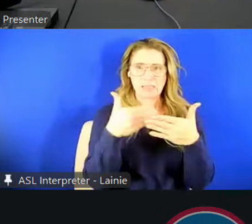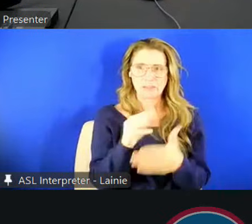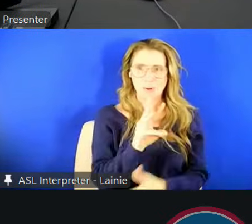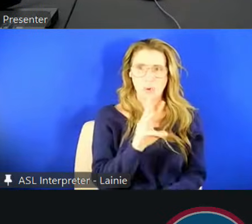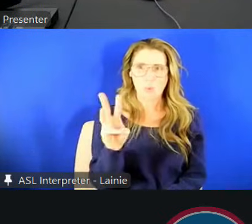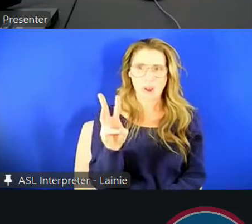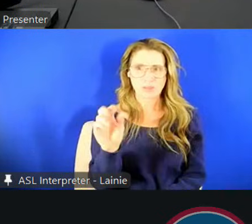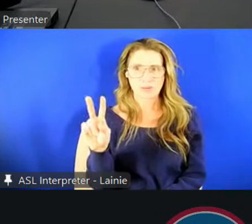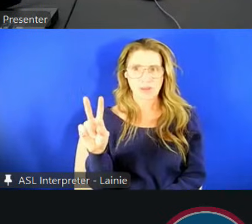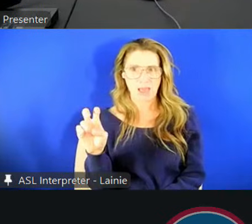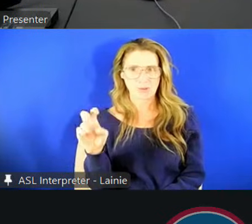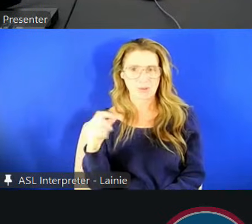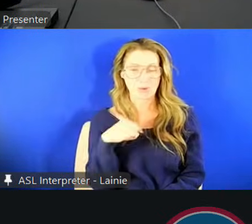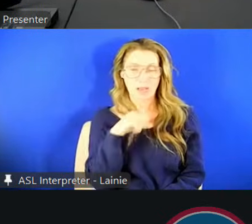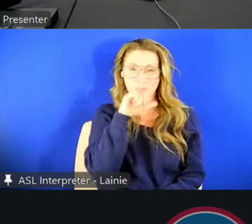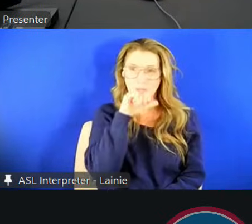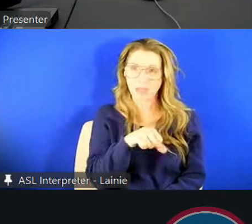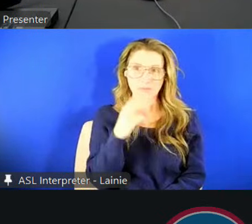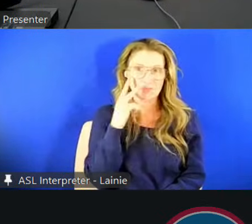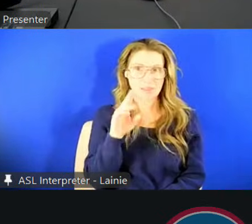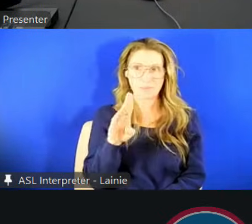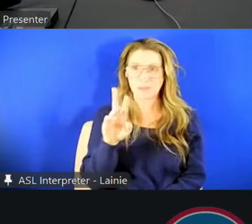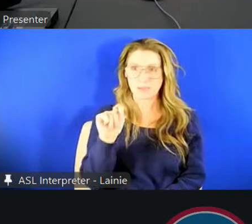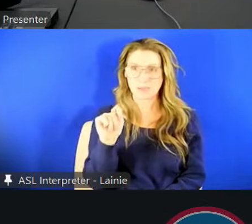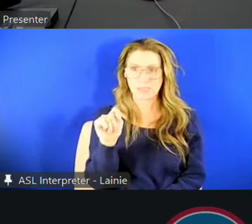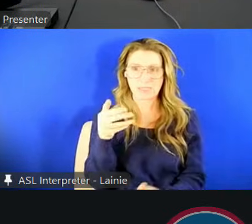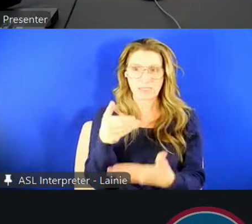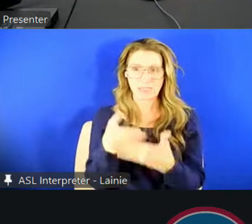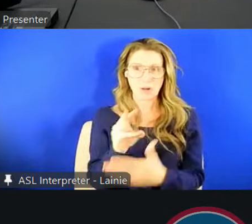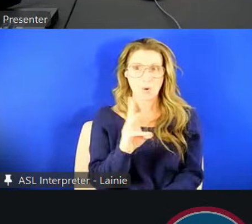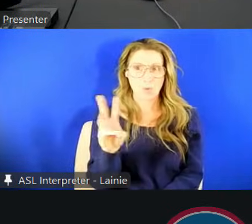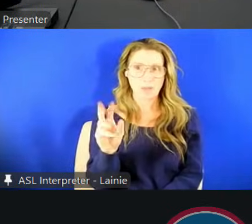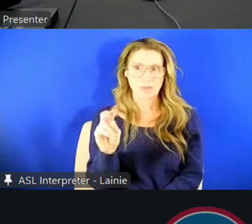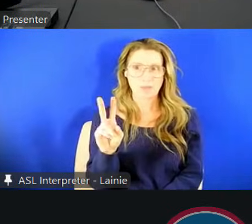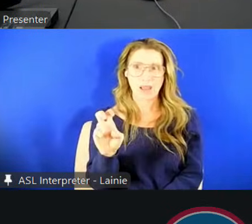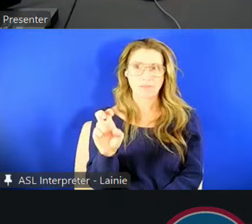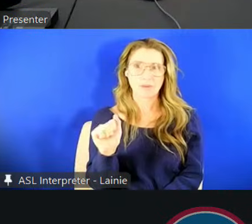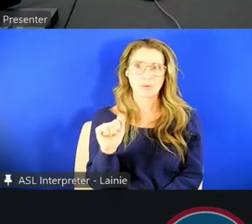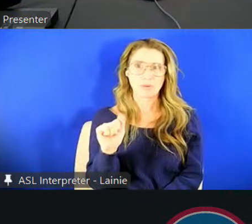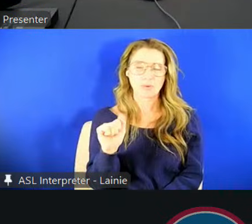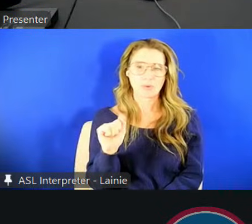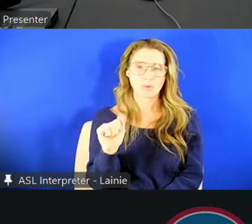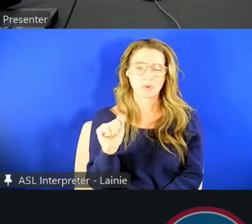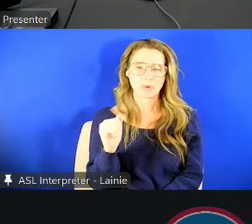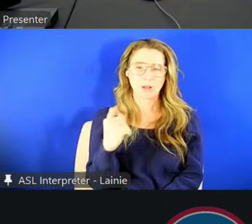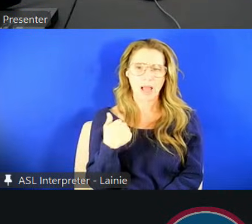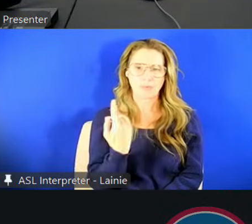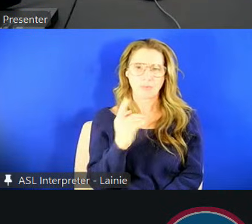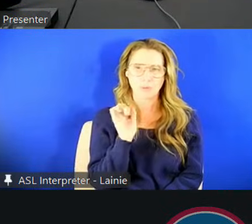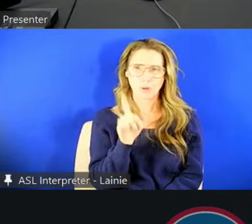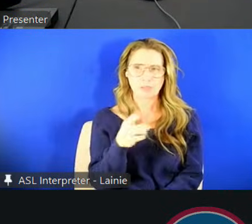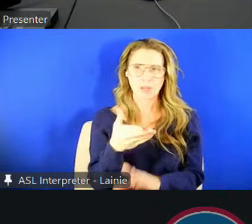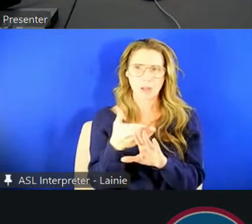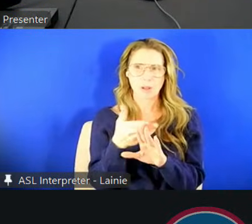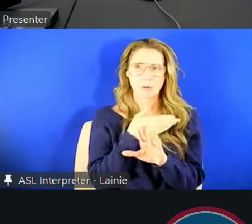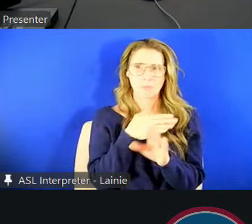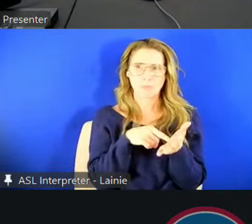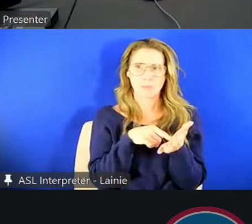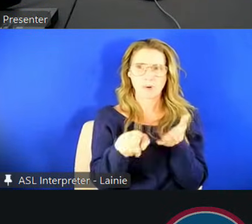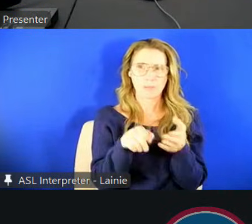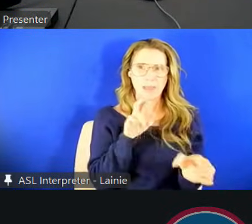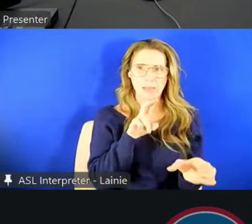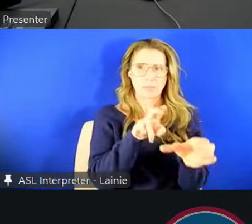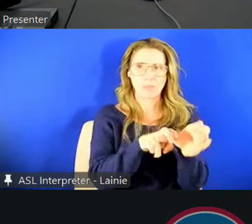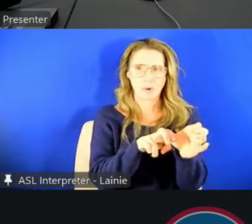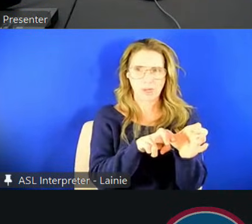great. I just had a couple of questions related to that. I think one is prepaid boarding, something